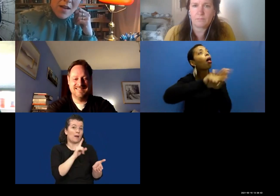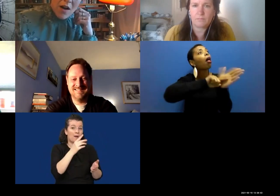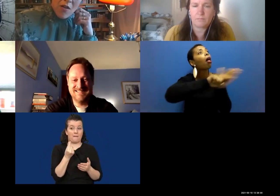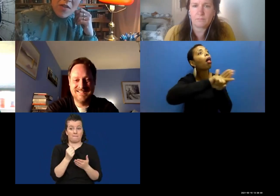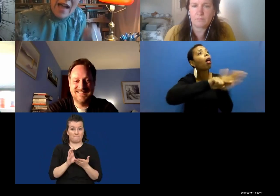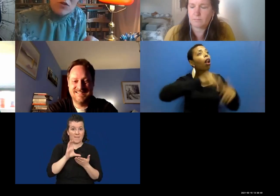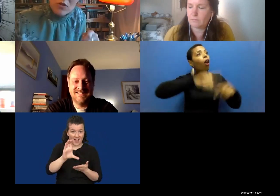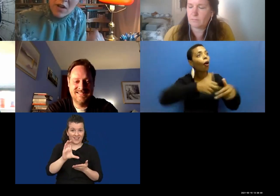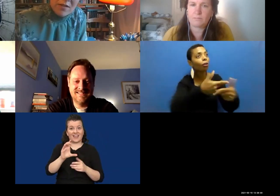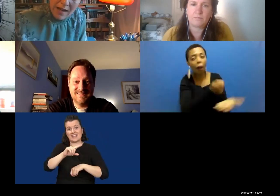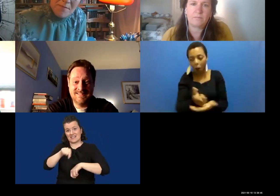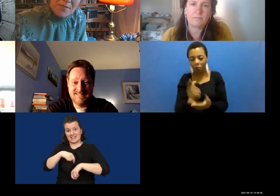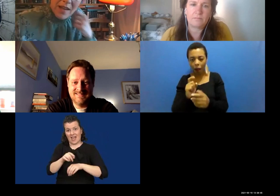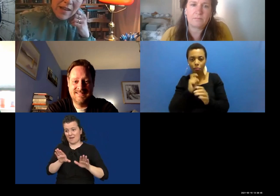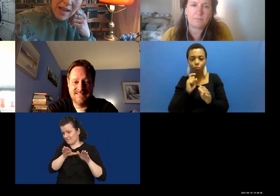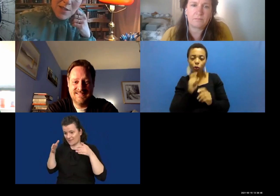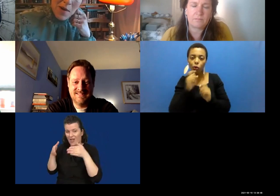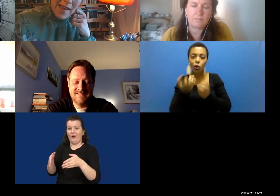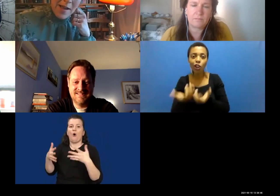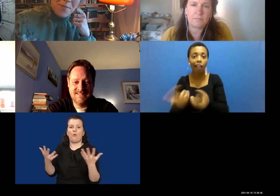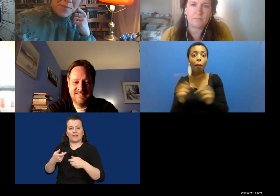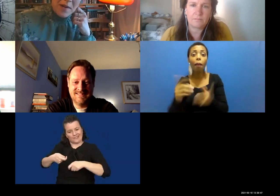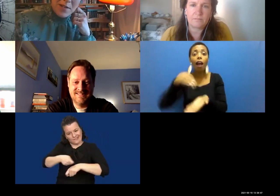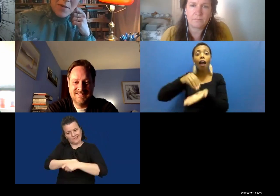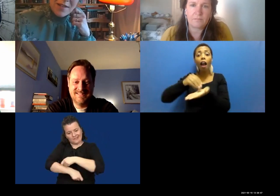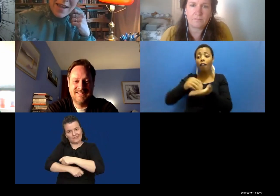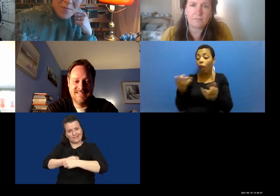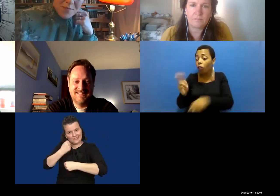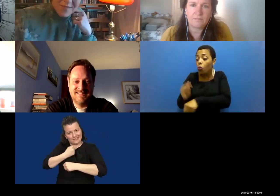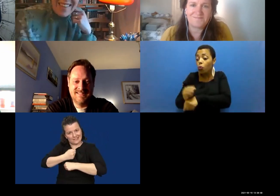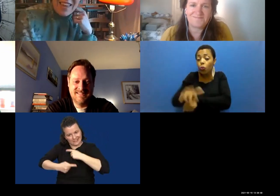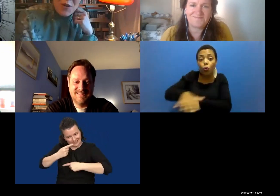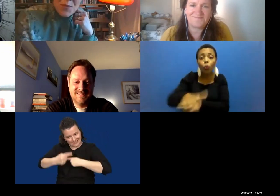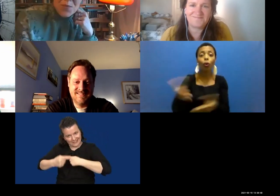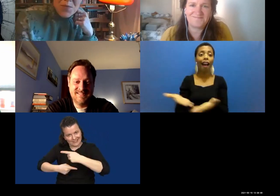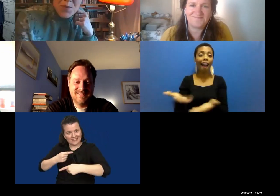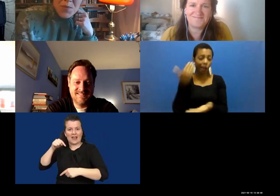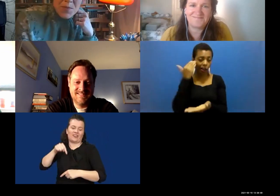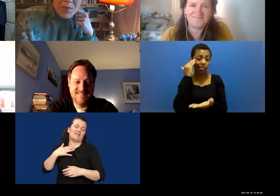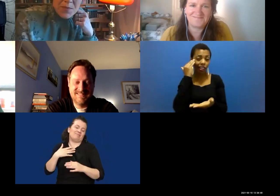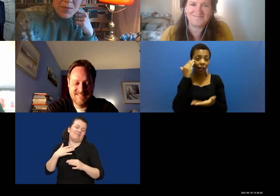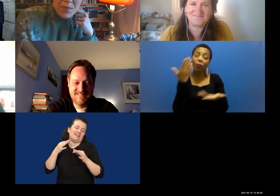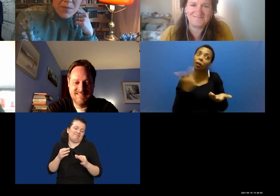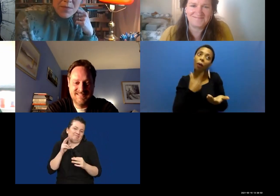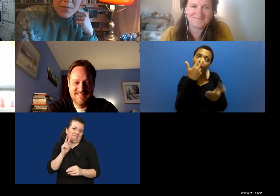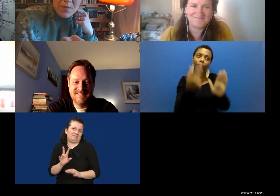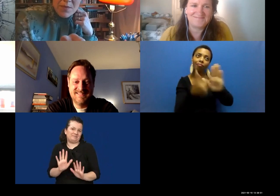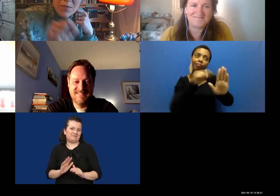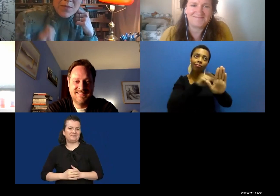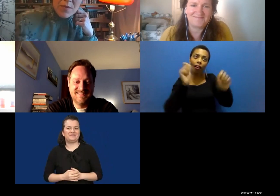time on the actual gardening. That's my my tip of the day. Thank you.